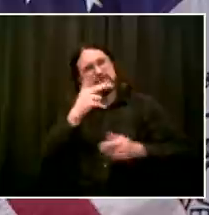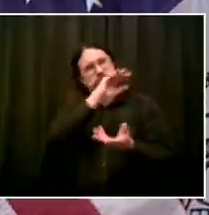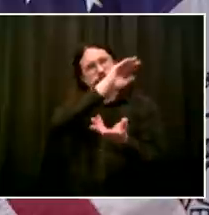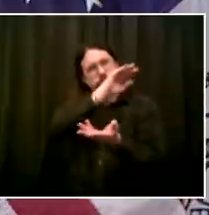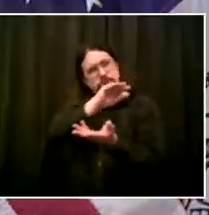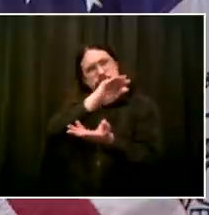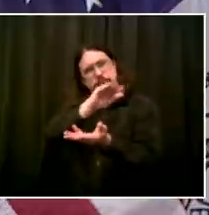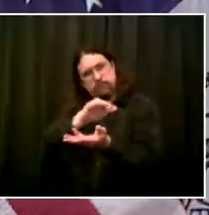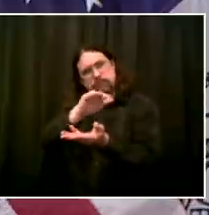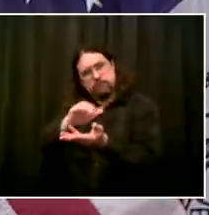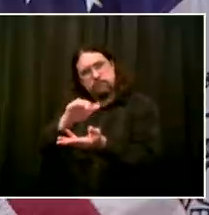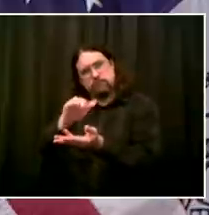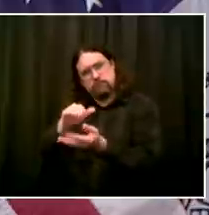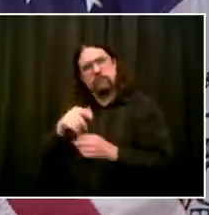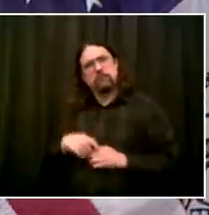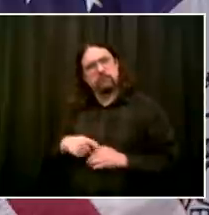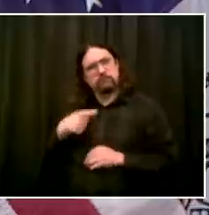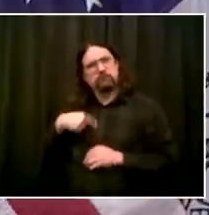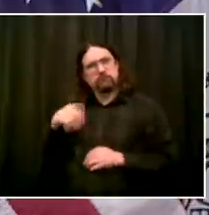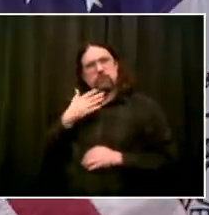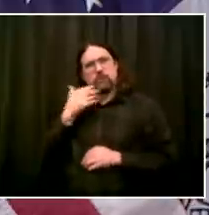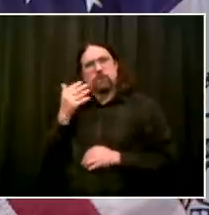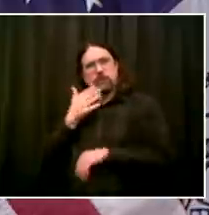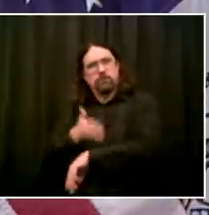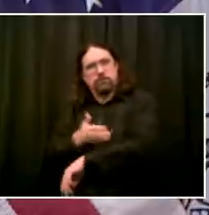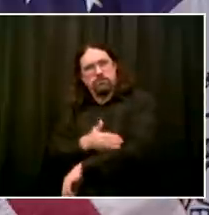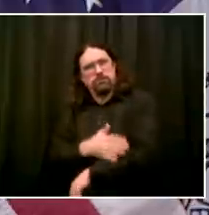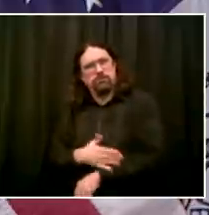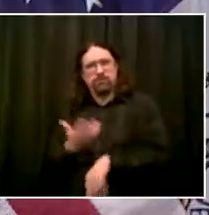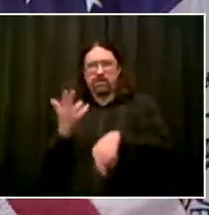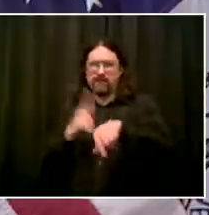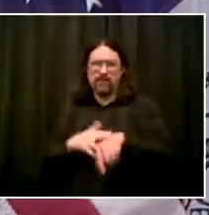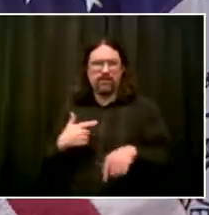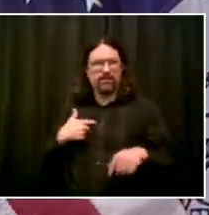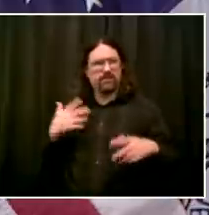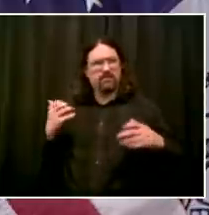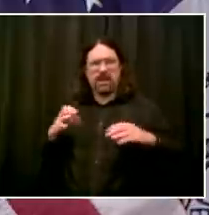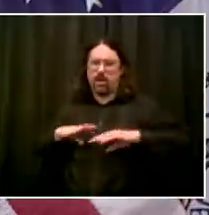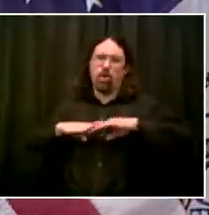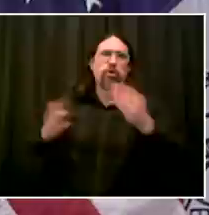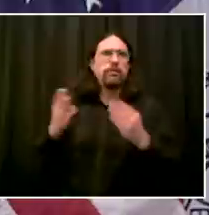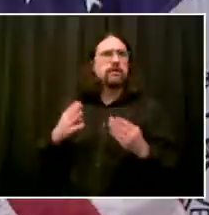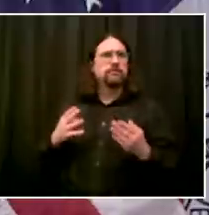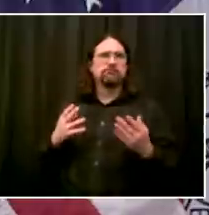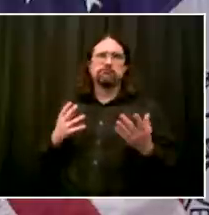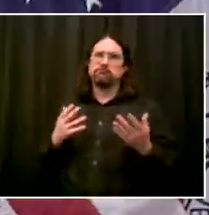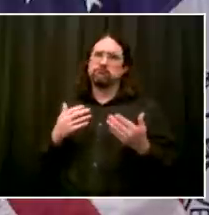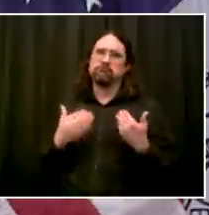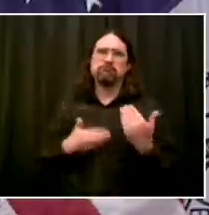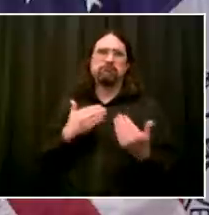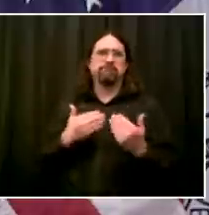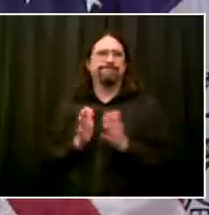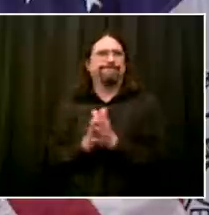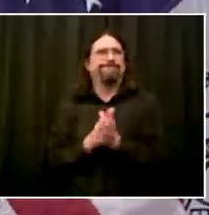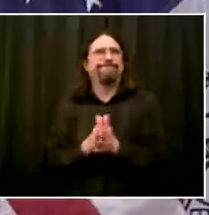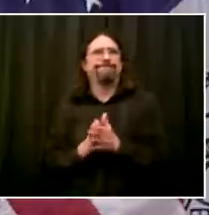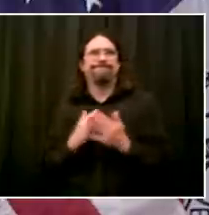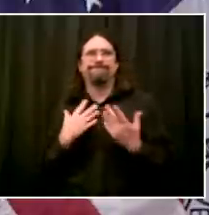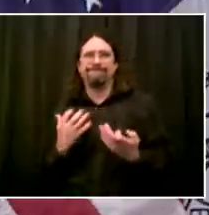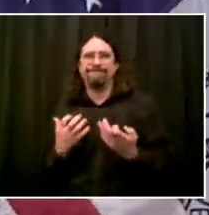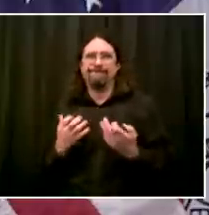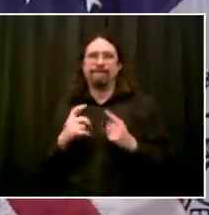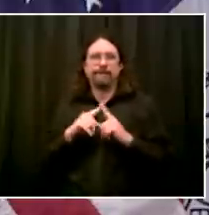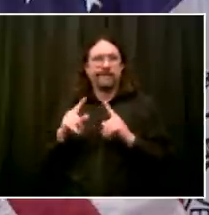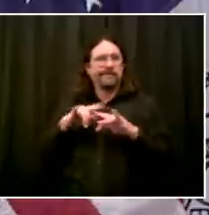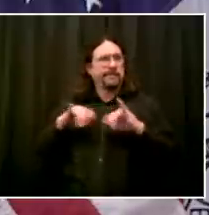I'm playing the long game here. I want us to get it right. I want us to move into phase one and sustain it. Sure, there might be some setbacks, but I don't want the big